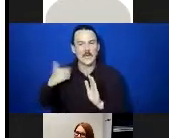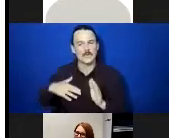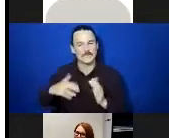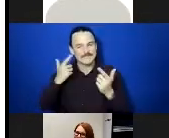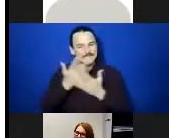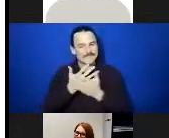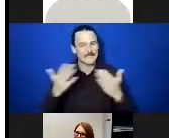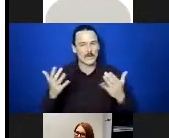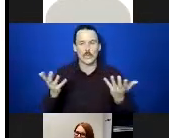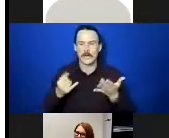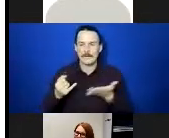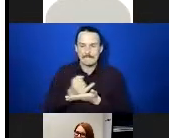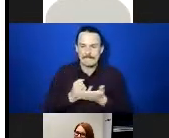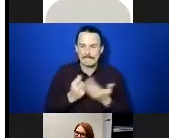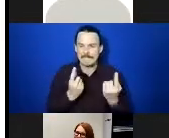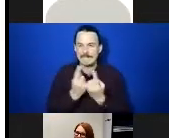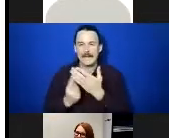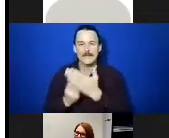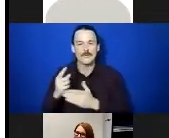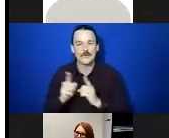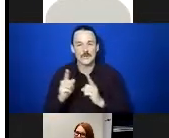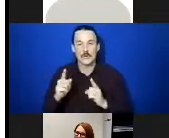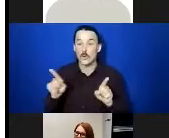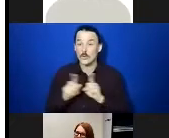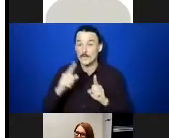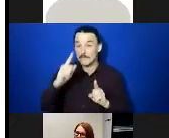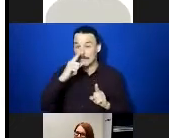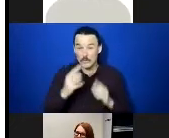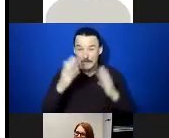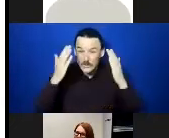where possible and have their stories heard.